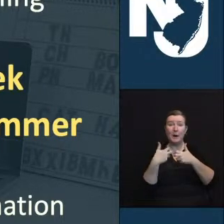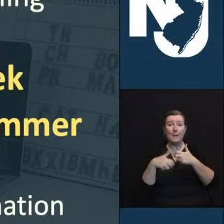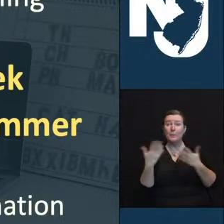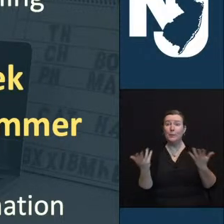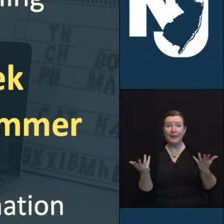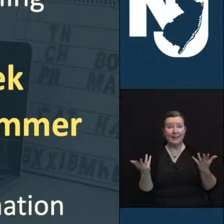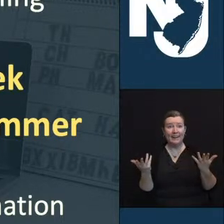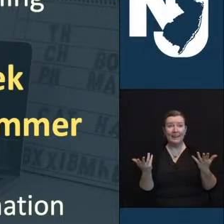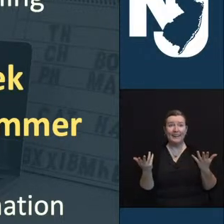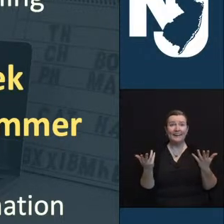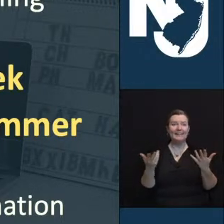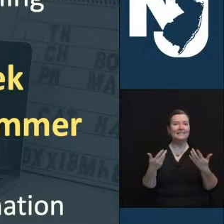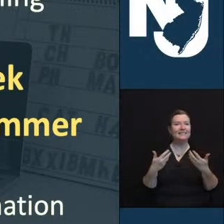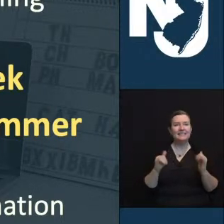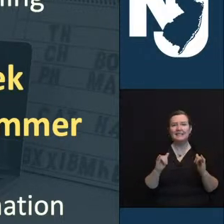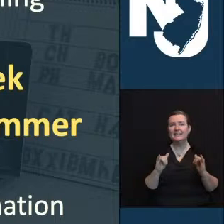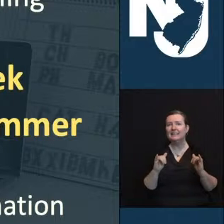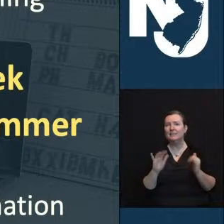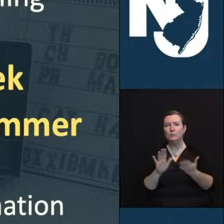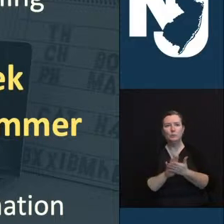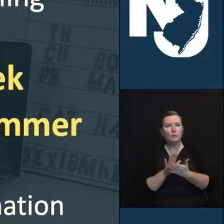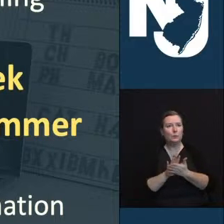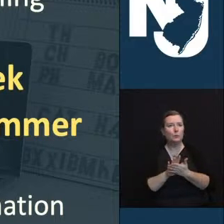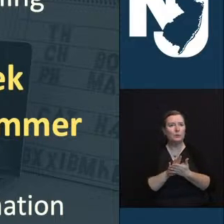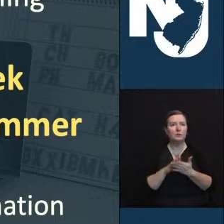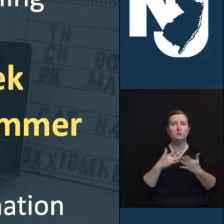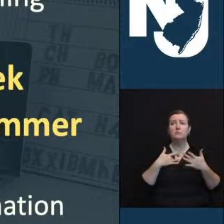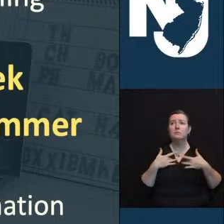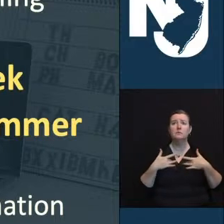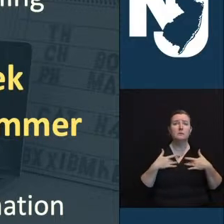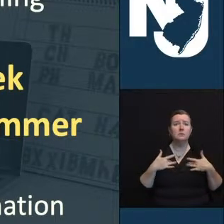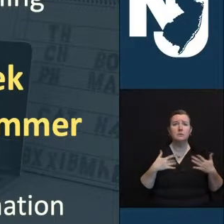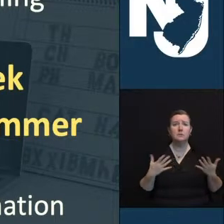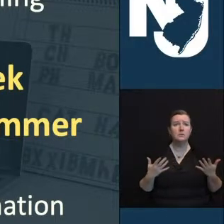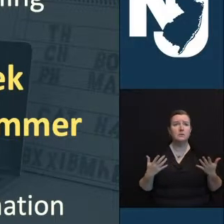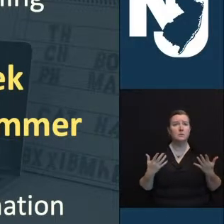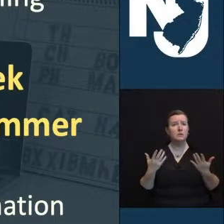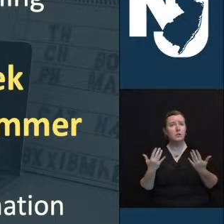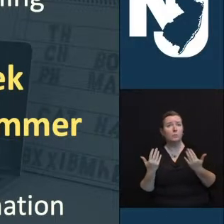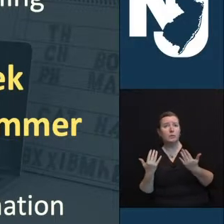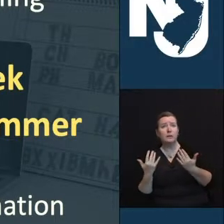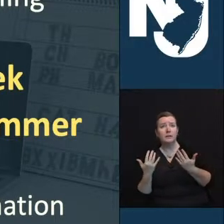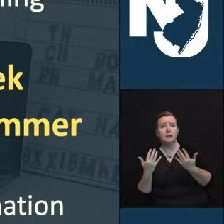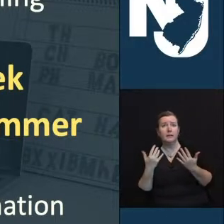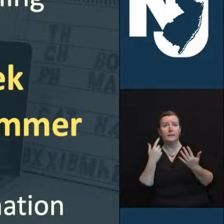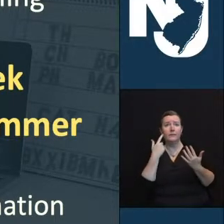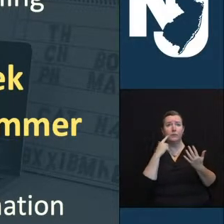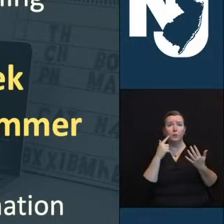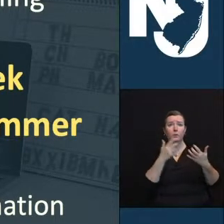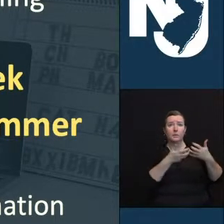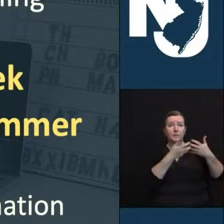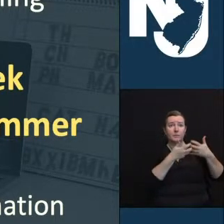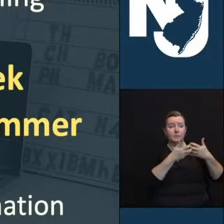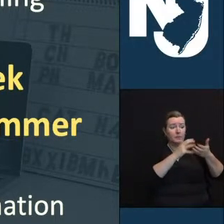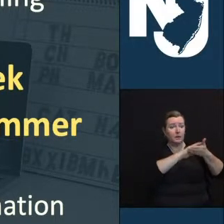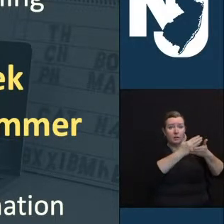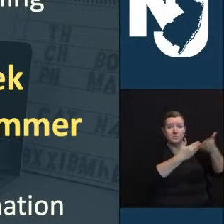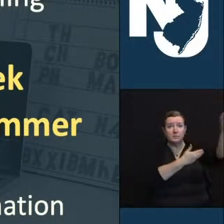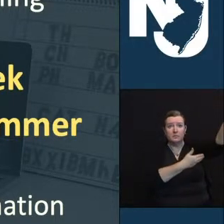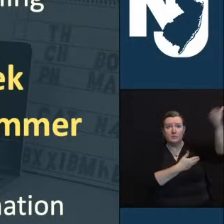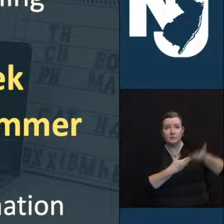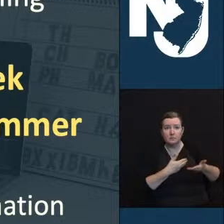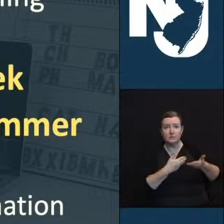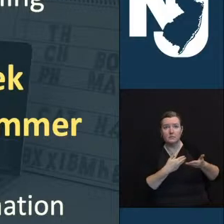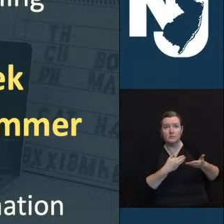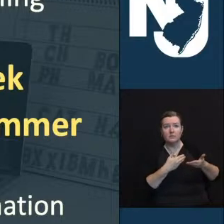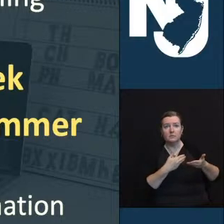site remains delivery delays. But they are, and we are, committed to seeing this number continue